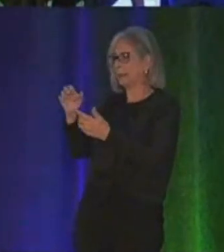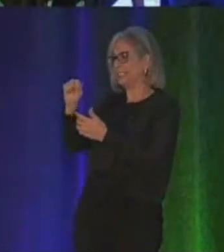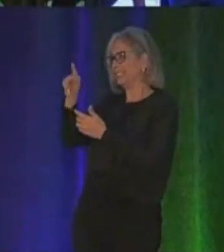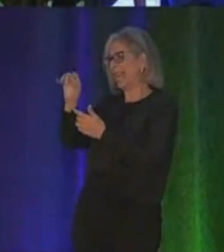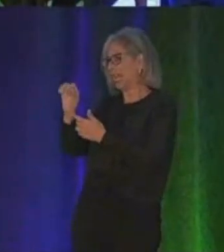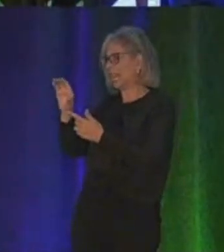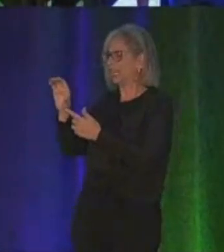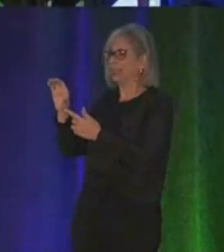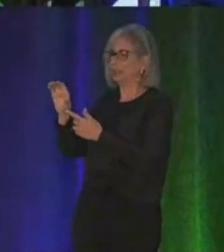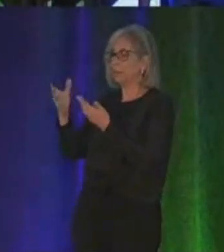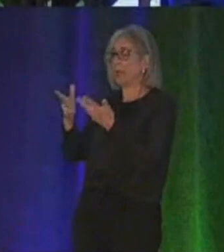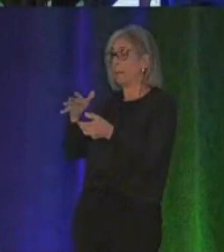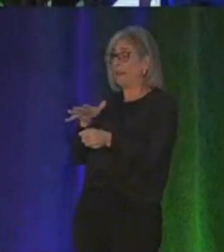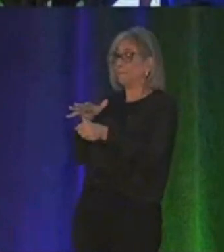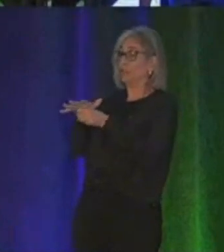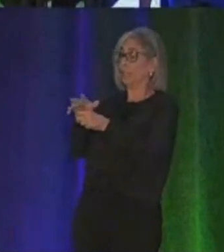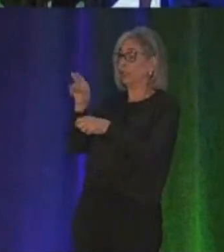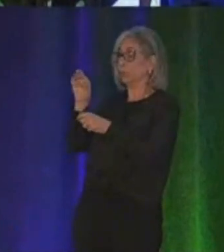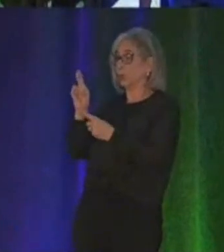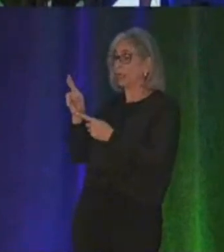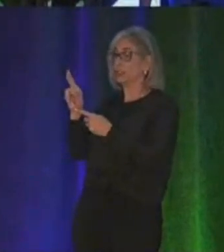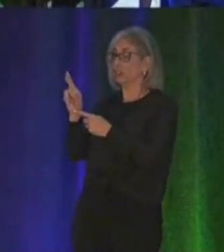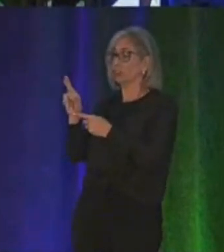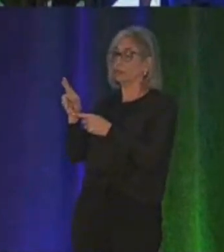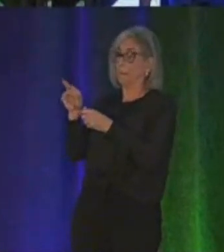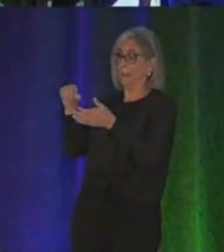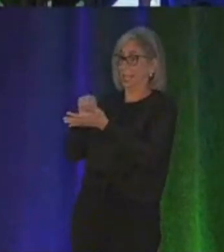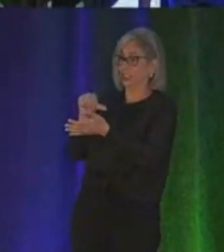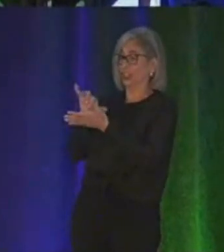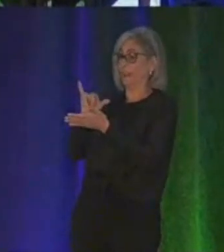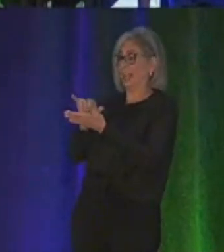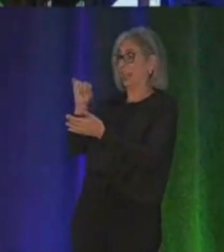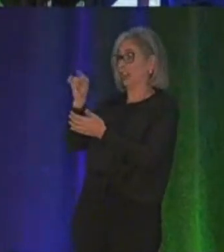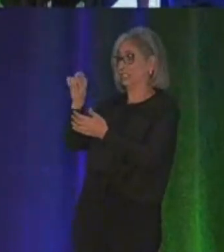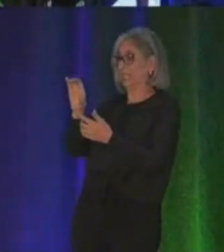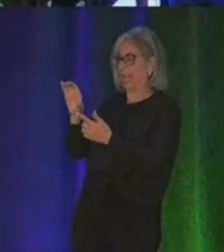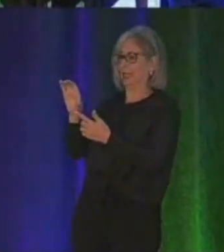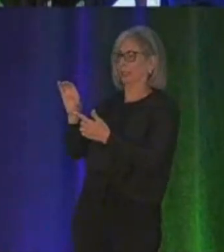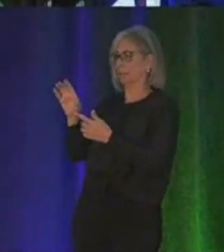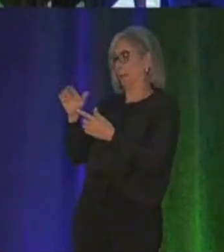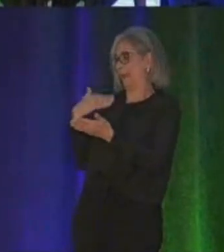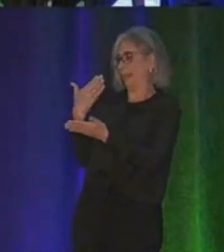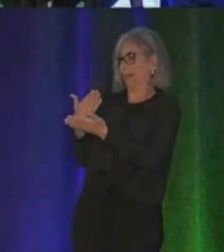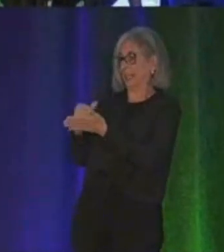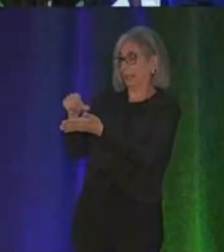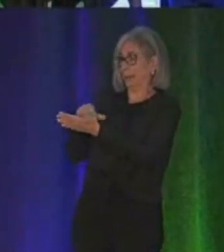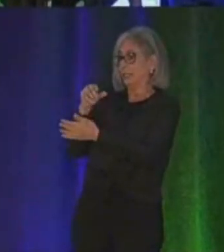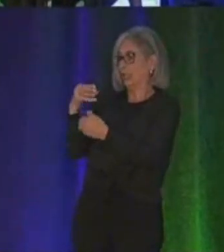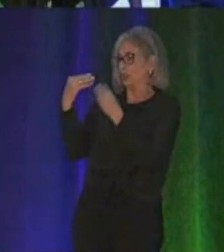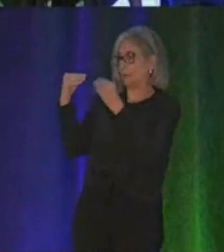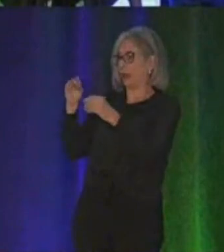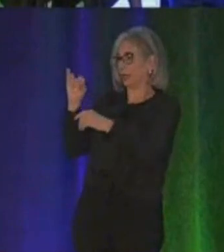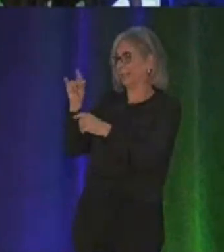You might have fully rendered pages that are totally static because it might be like a landing page on your marketing site.